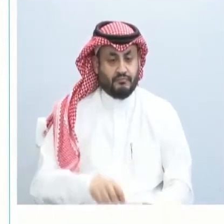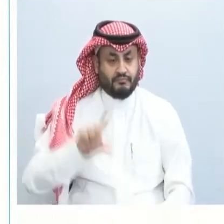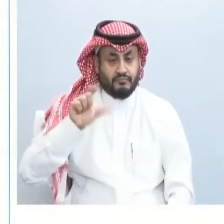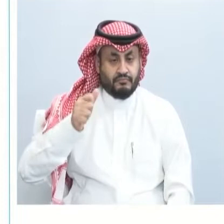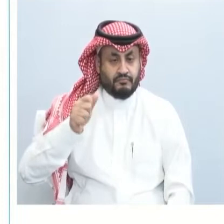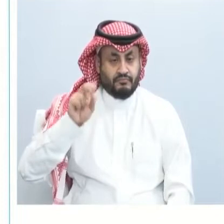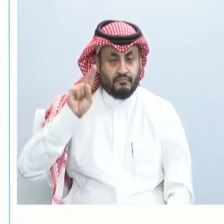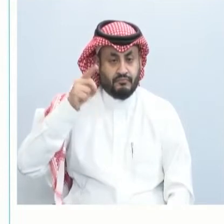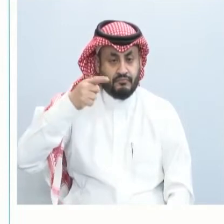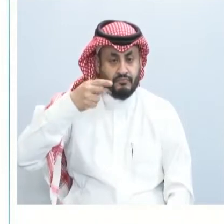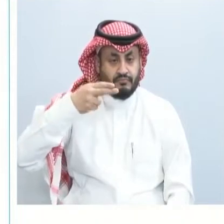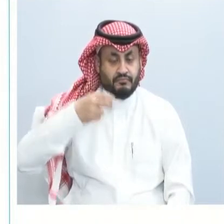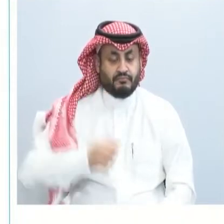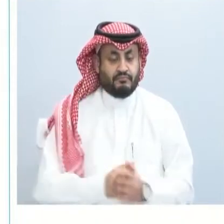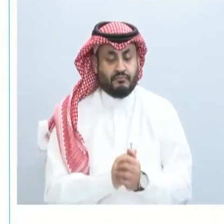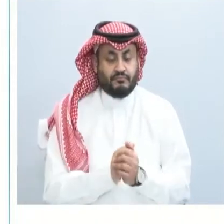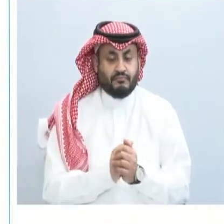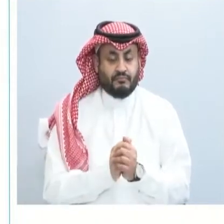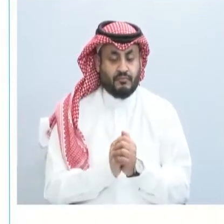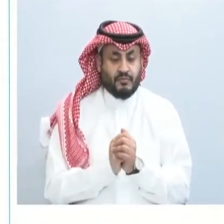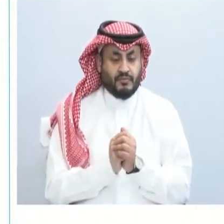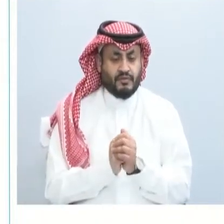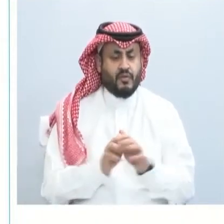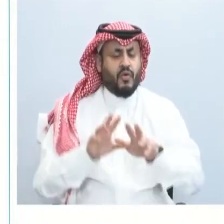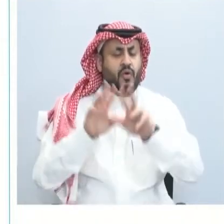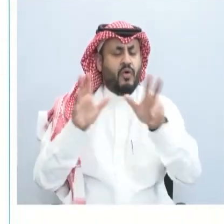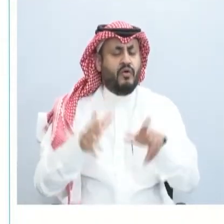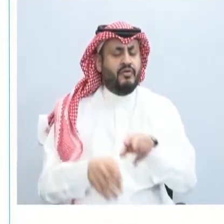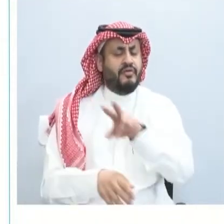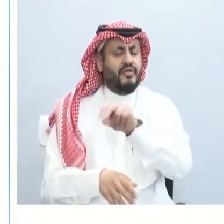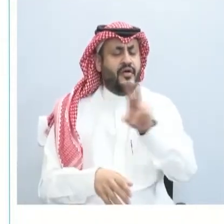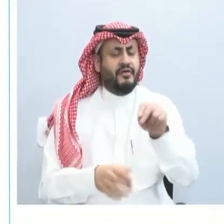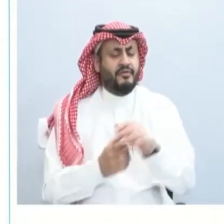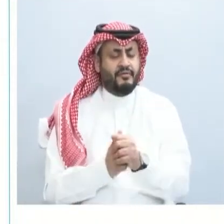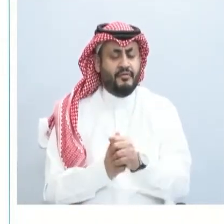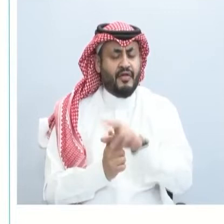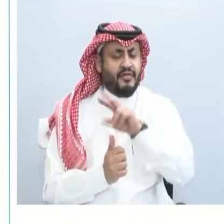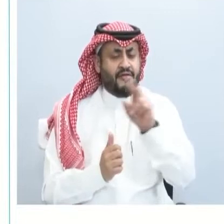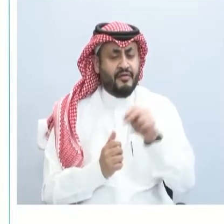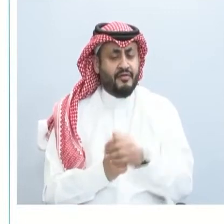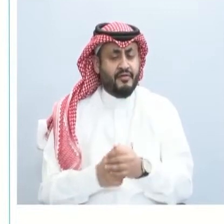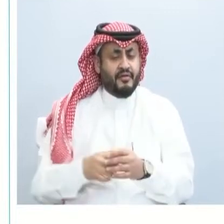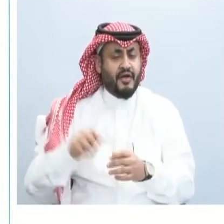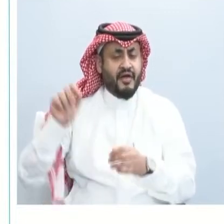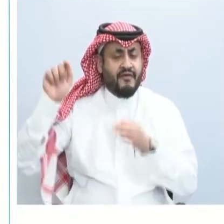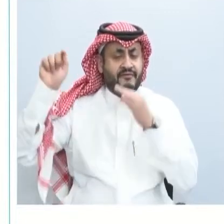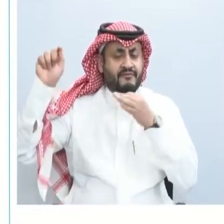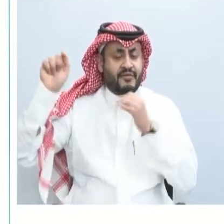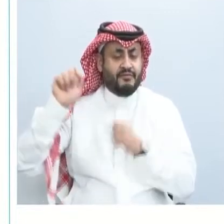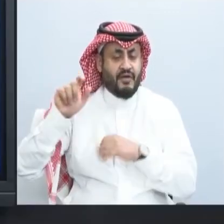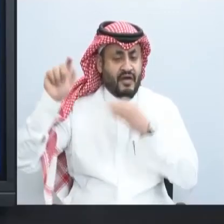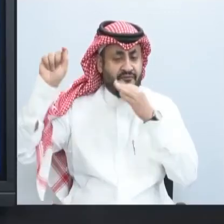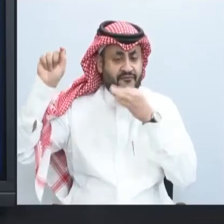laugh. So all of these sounds or all of these words share the same sounds